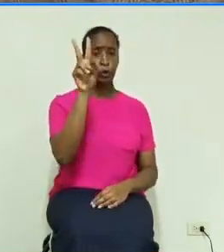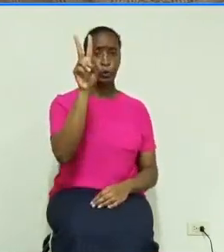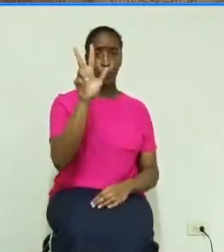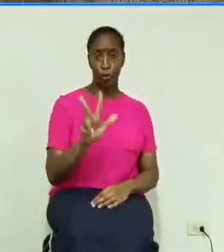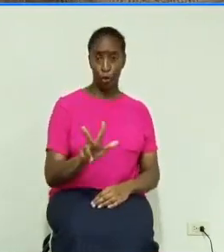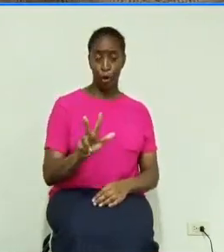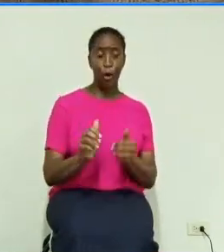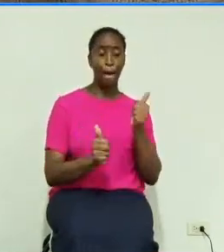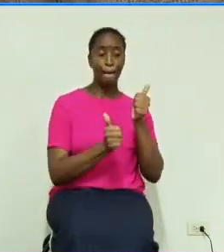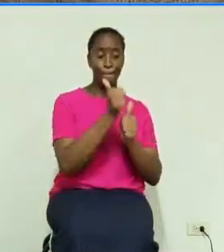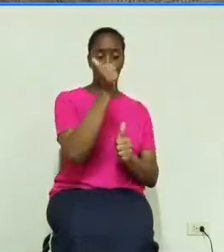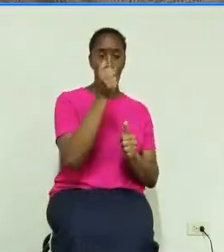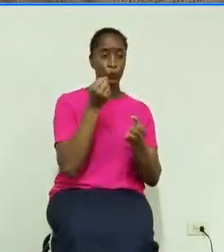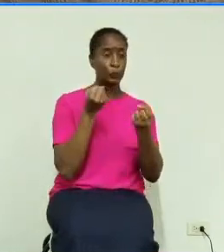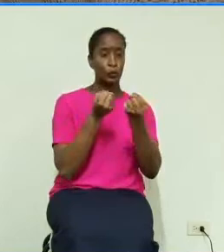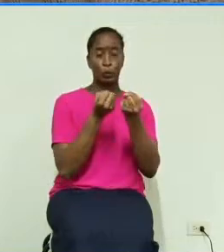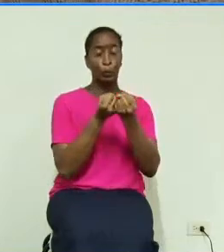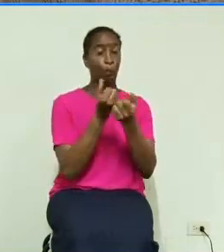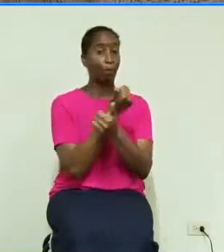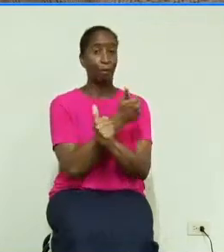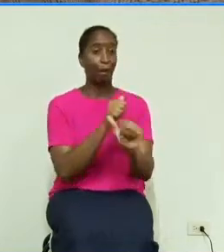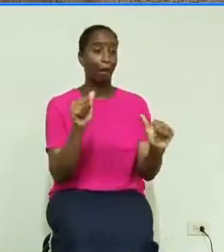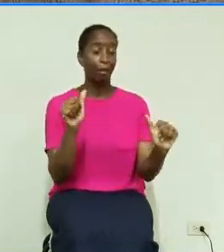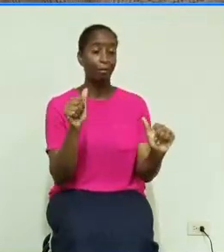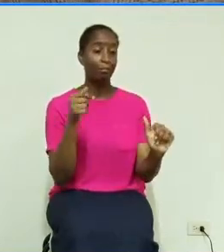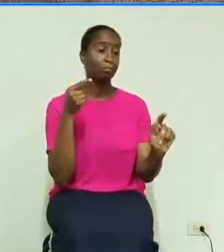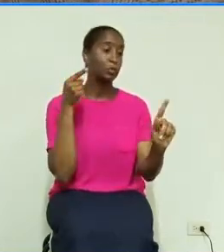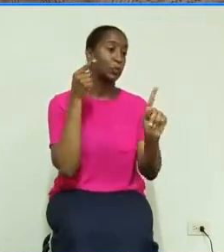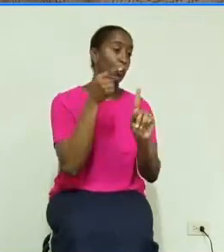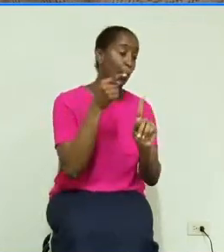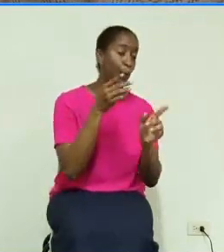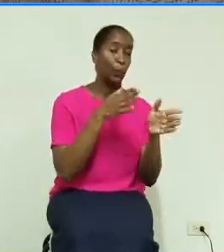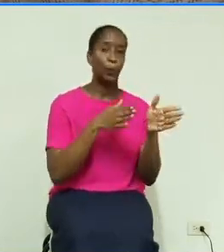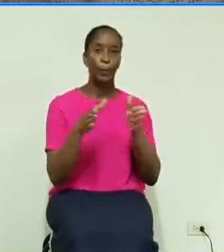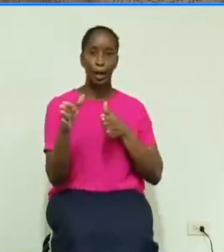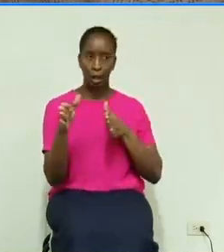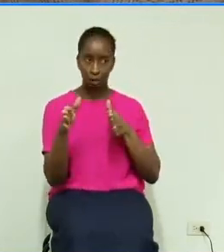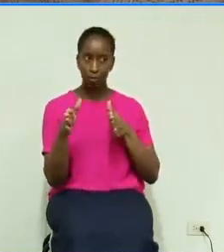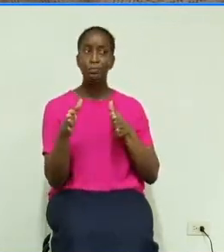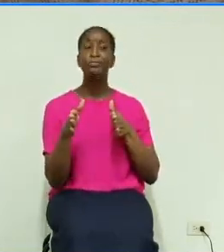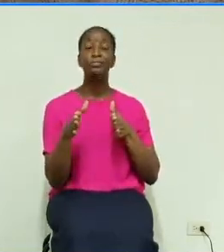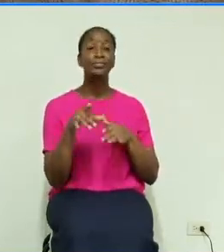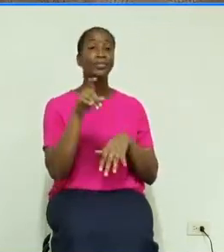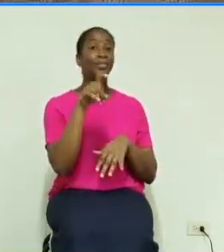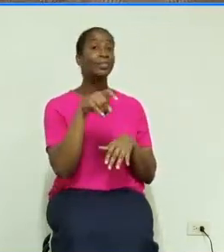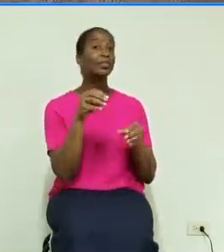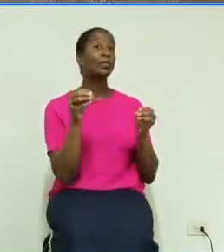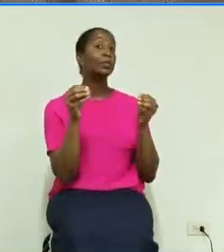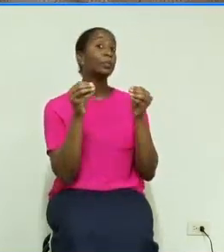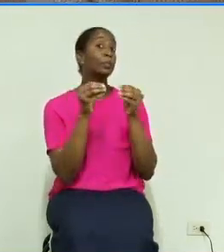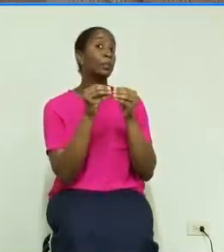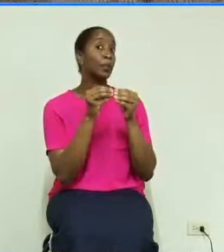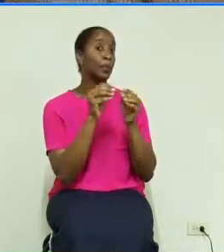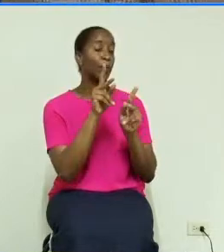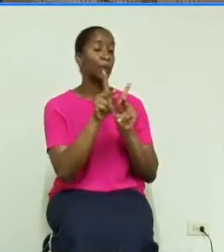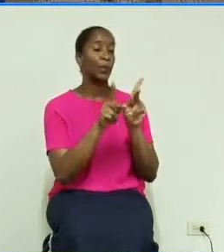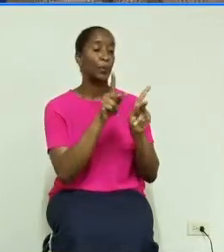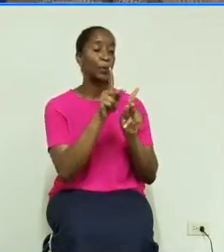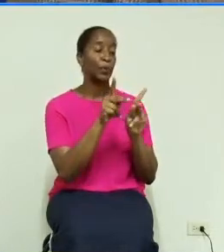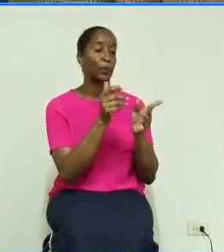to get particularly if all members on the government side are not